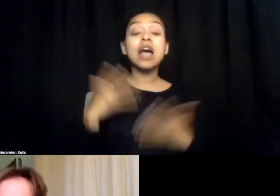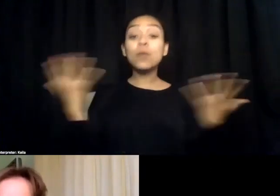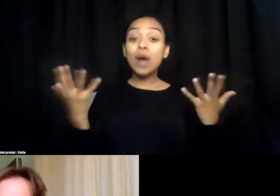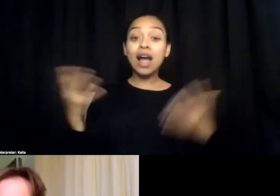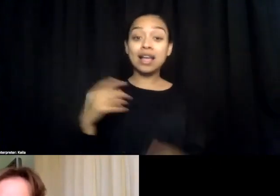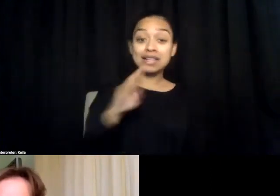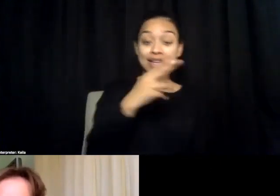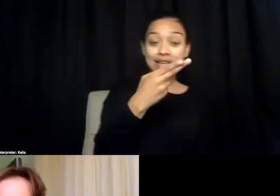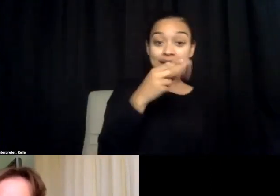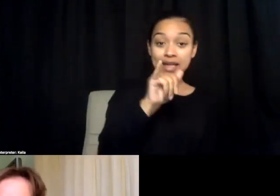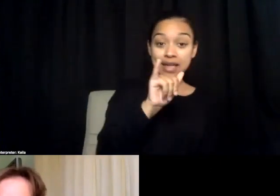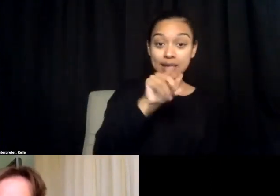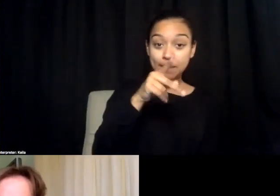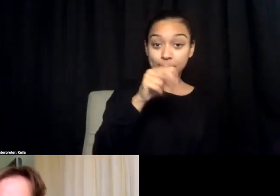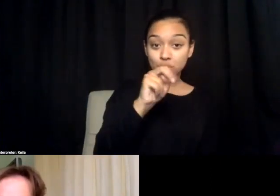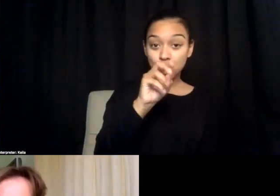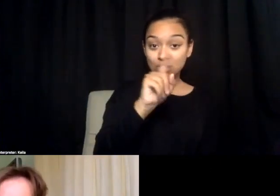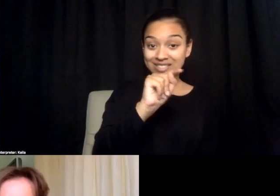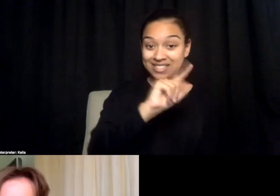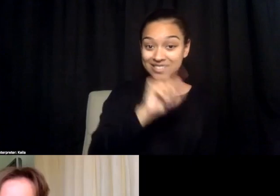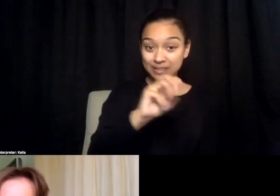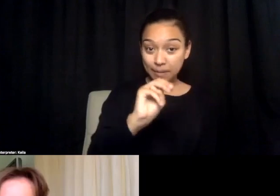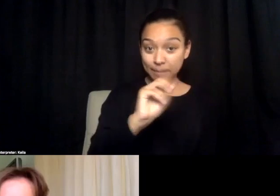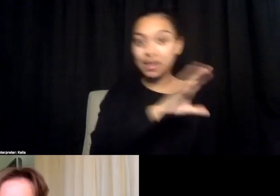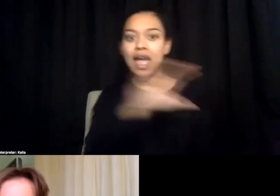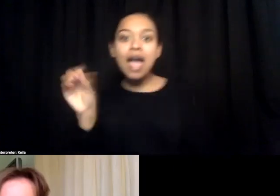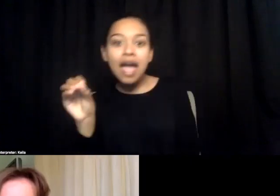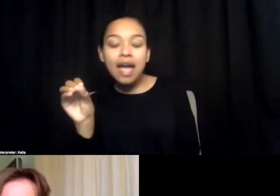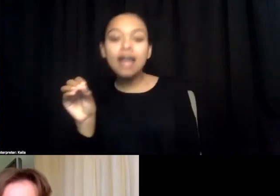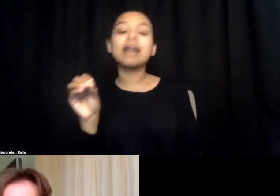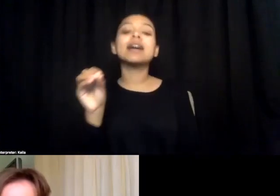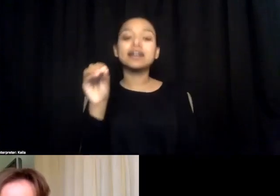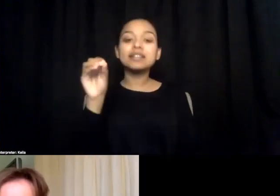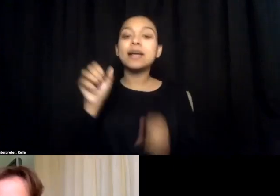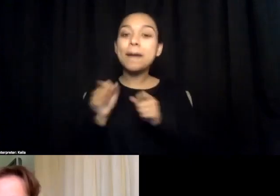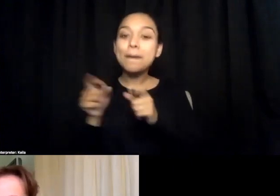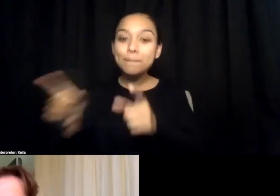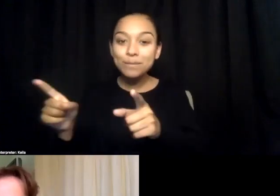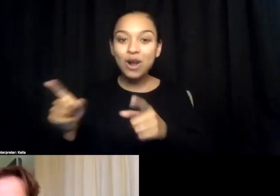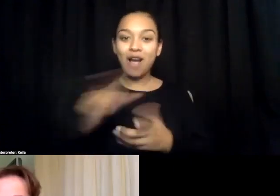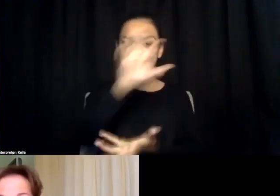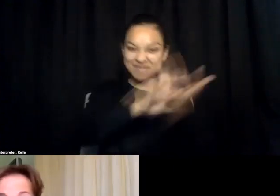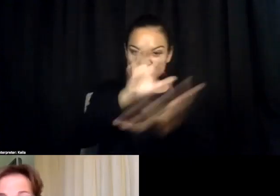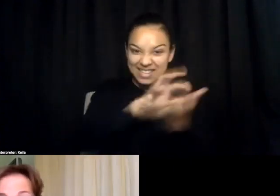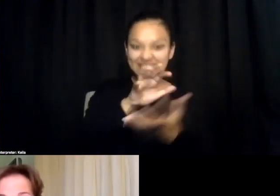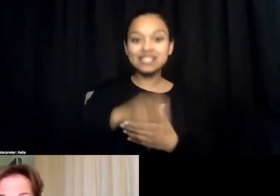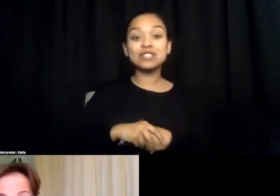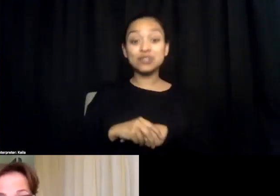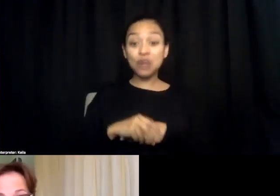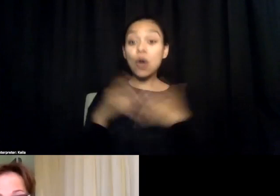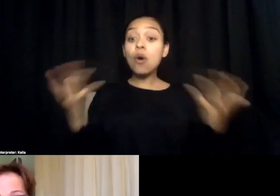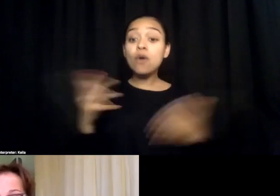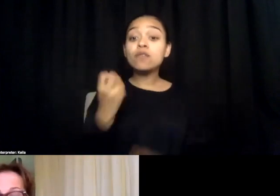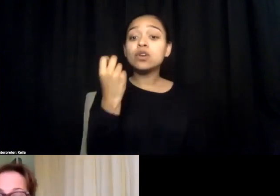stars Colin Mochrie from Whose Line Is It Anyway? Oh, and I've been asked to be a director. It's gonna be at the Daryl Roth Theater for